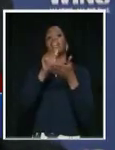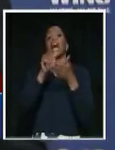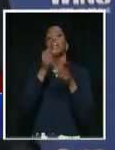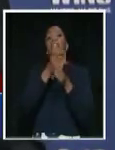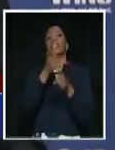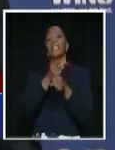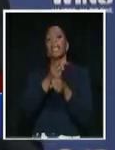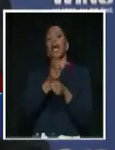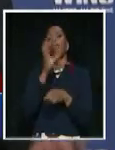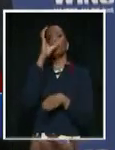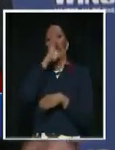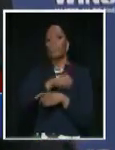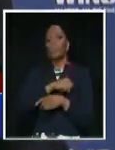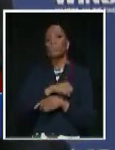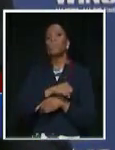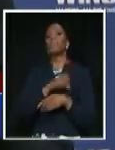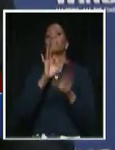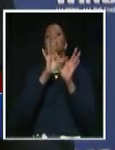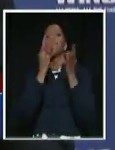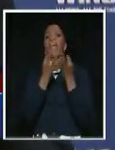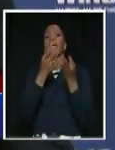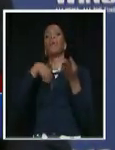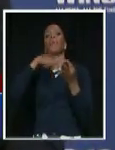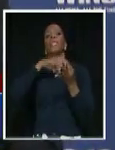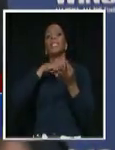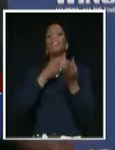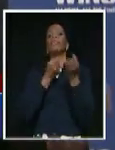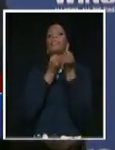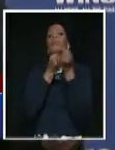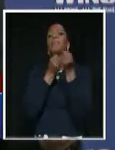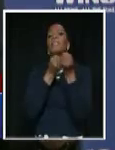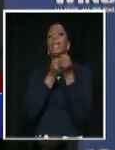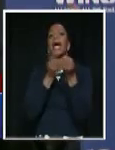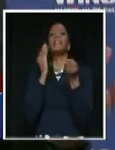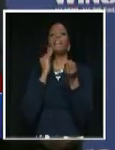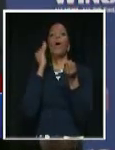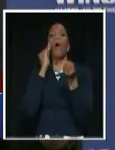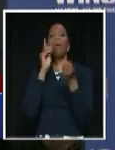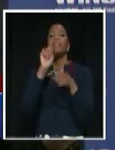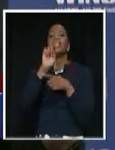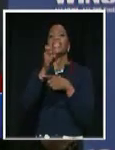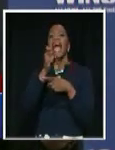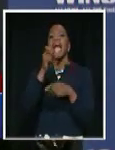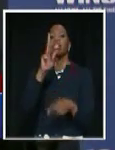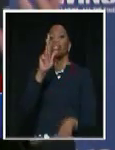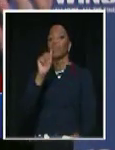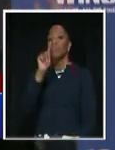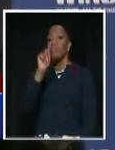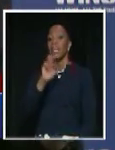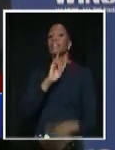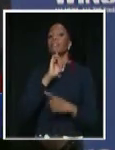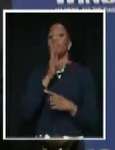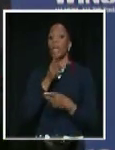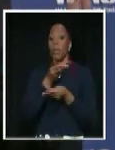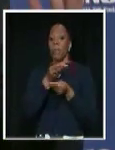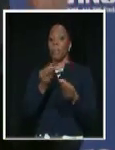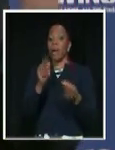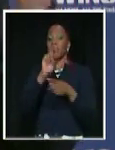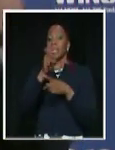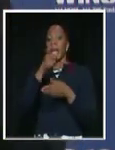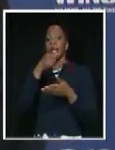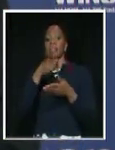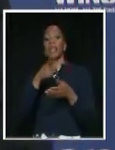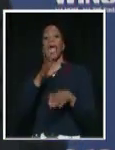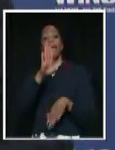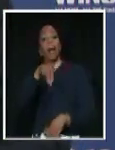That's what the number needs to be. We need to subsidize these homes by giving them tax breaks on the real property tax. What I've talked about, and by the